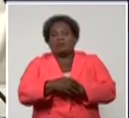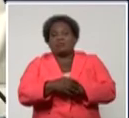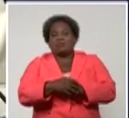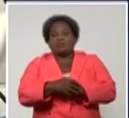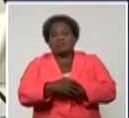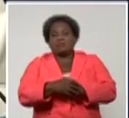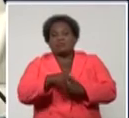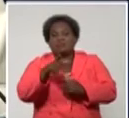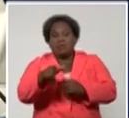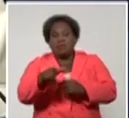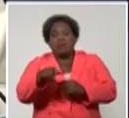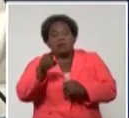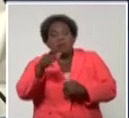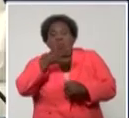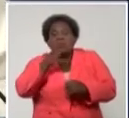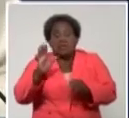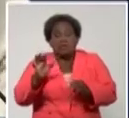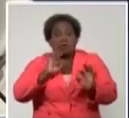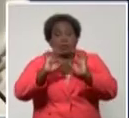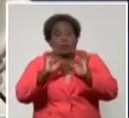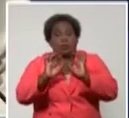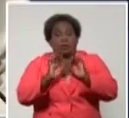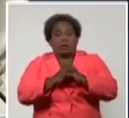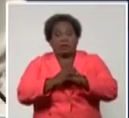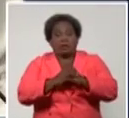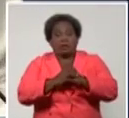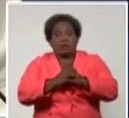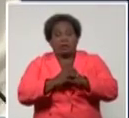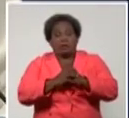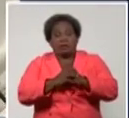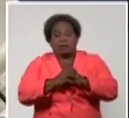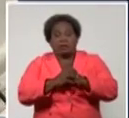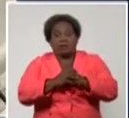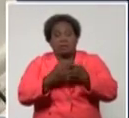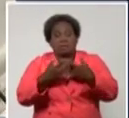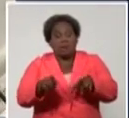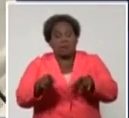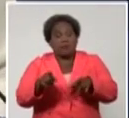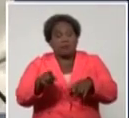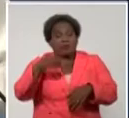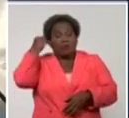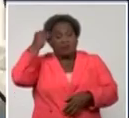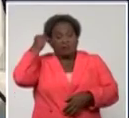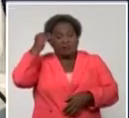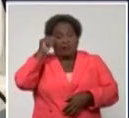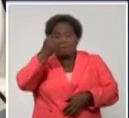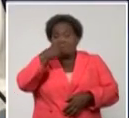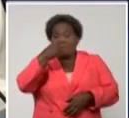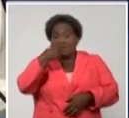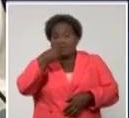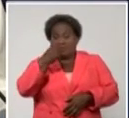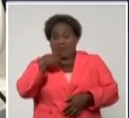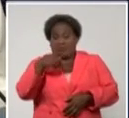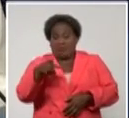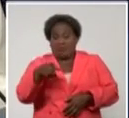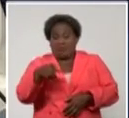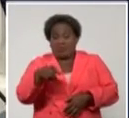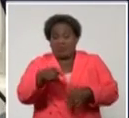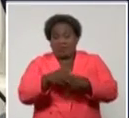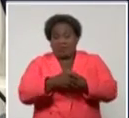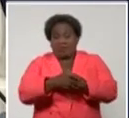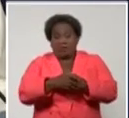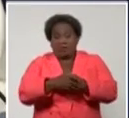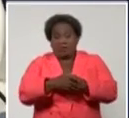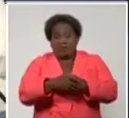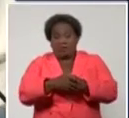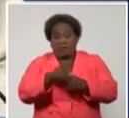about $3,000 per patient, which shows how treatment is being handled from an economic point of view. This also shows how the